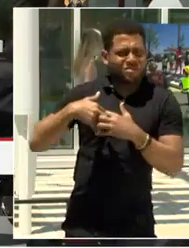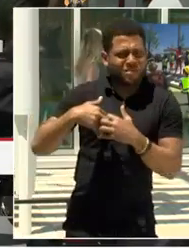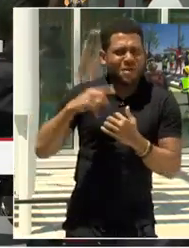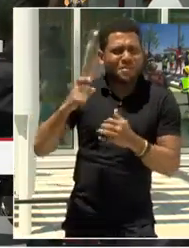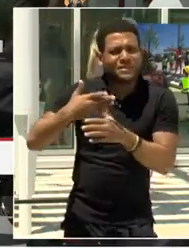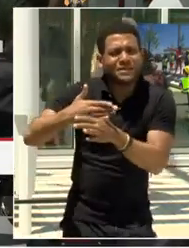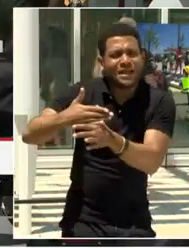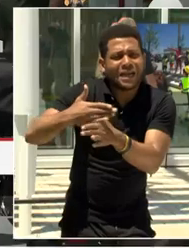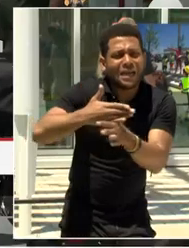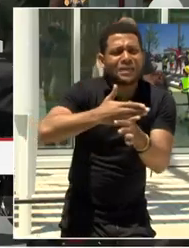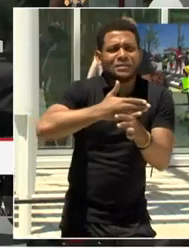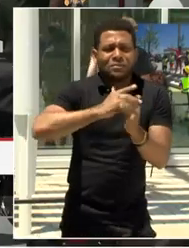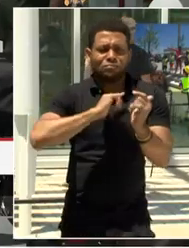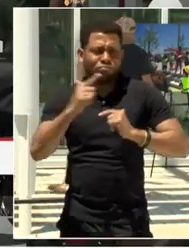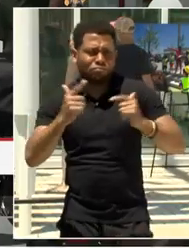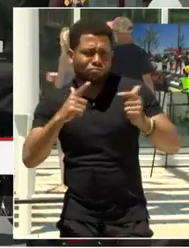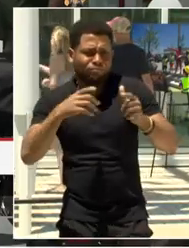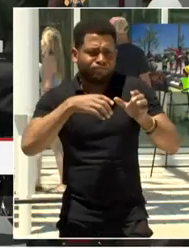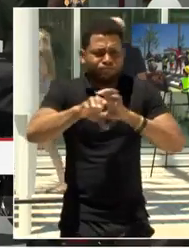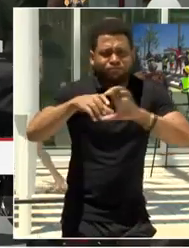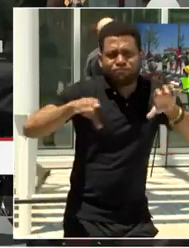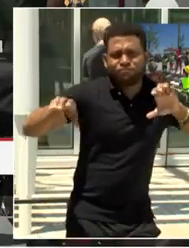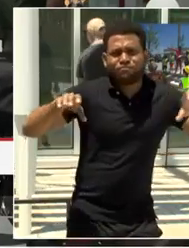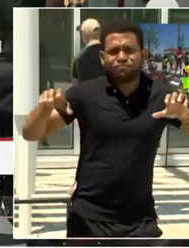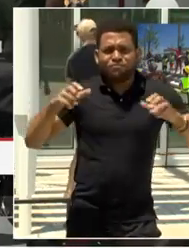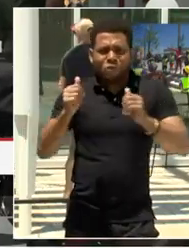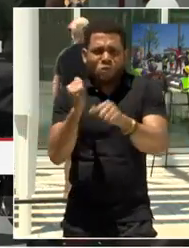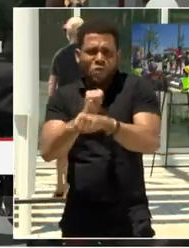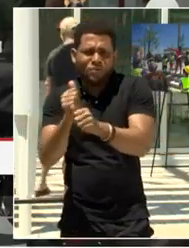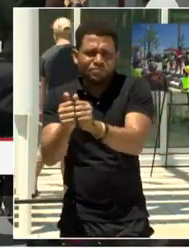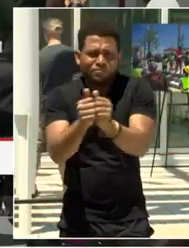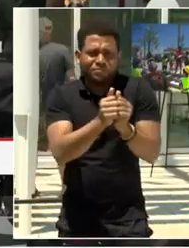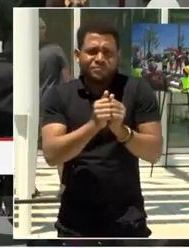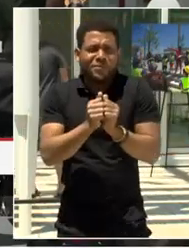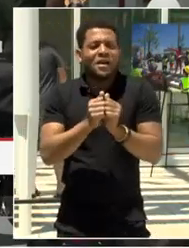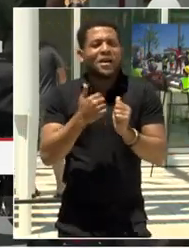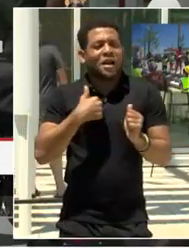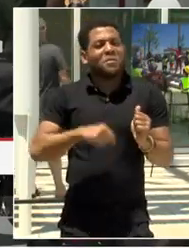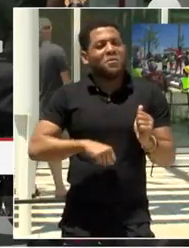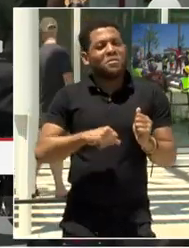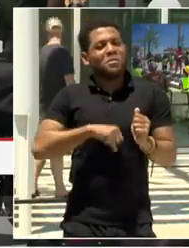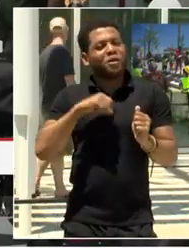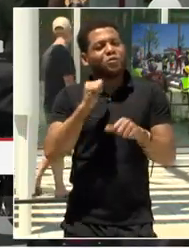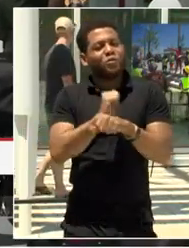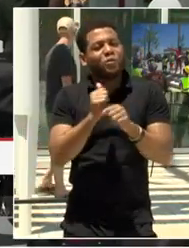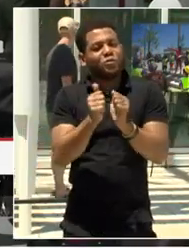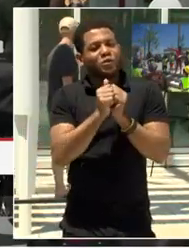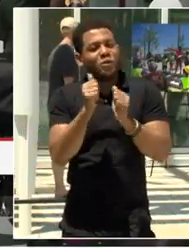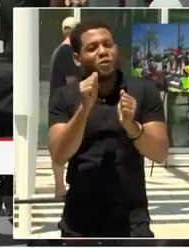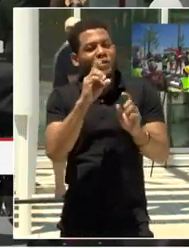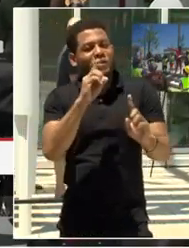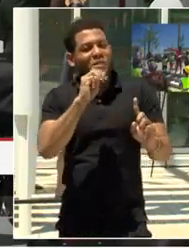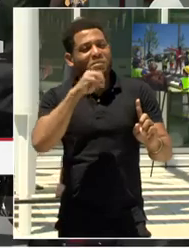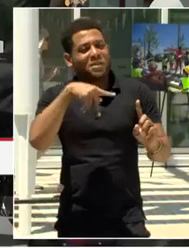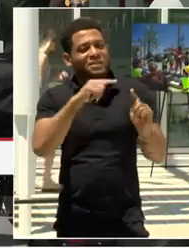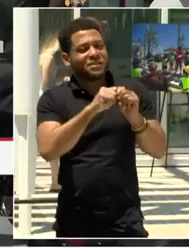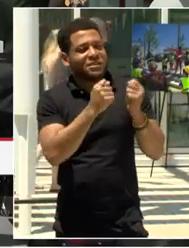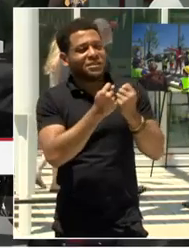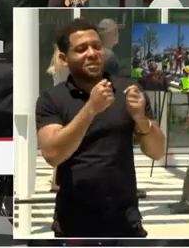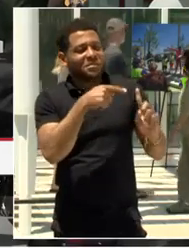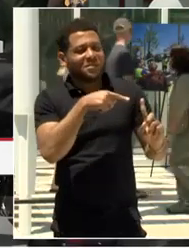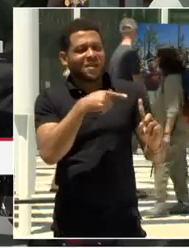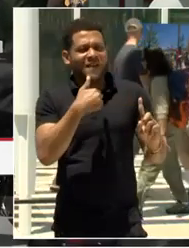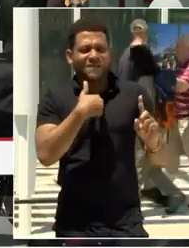that works tirelessly every day to move big, complicated, transformational projects from drawing boards